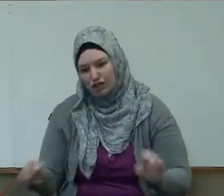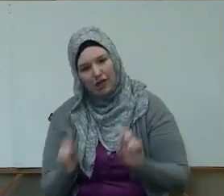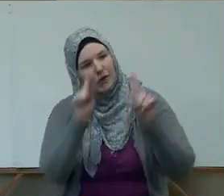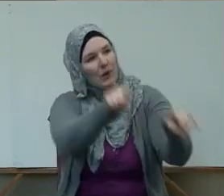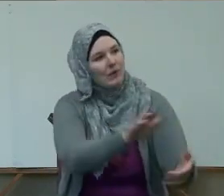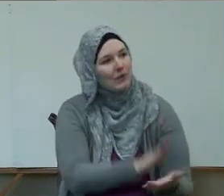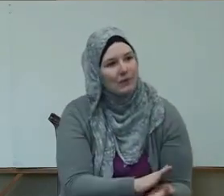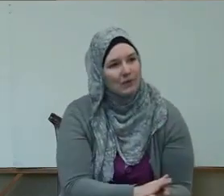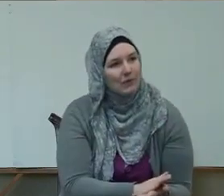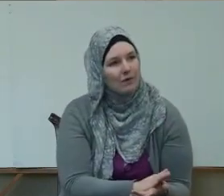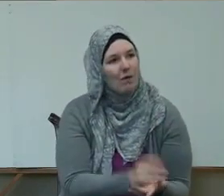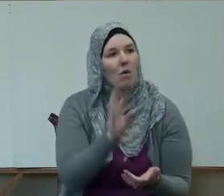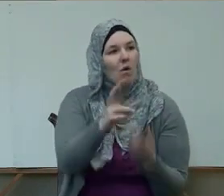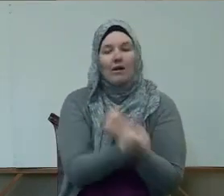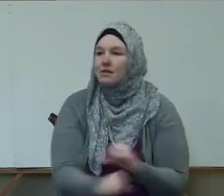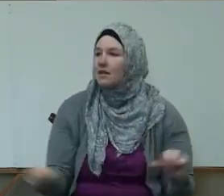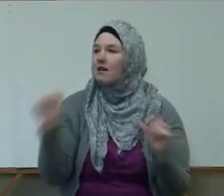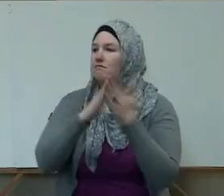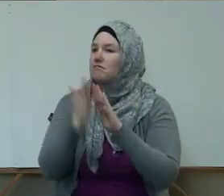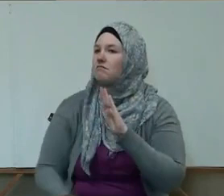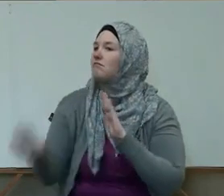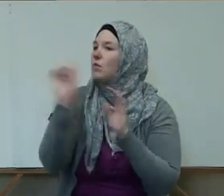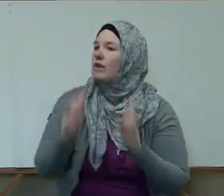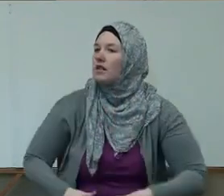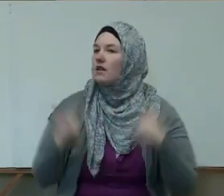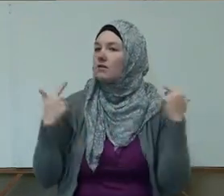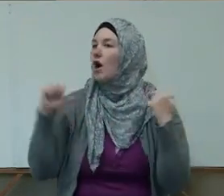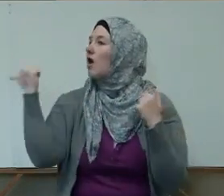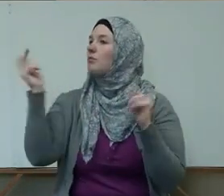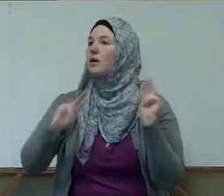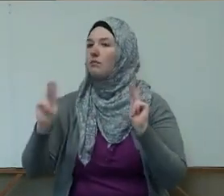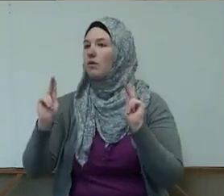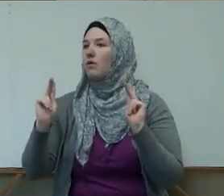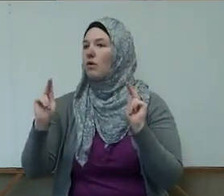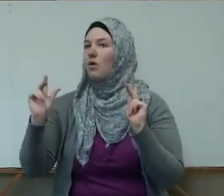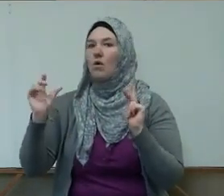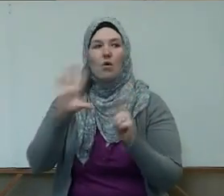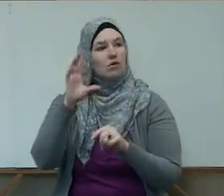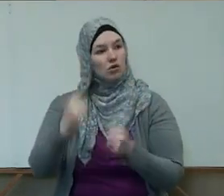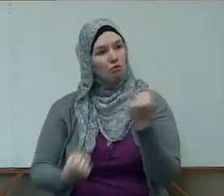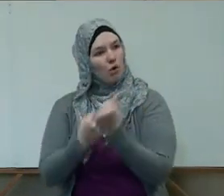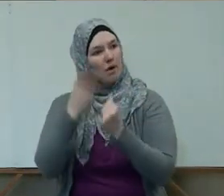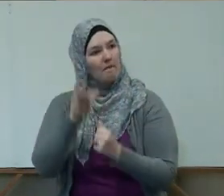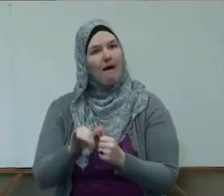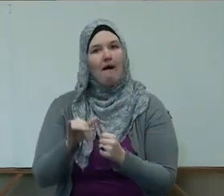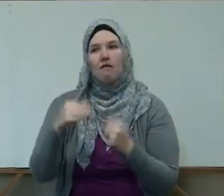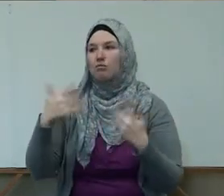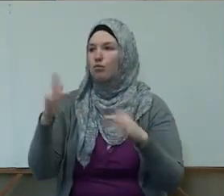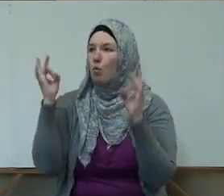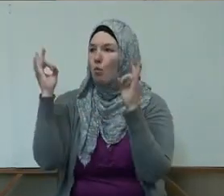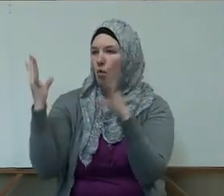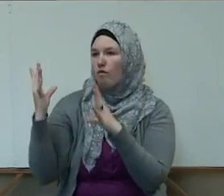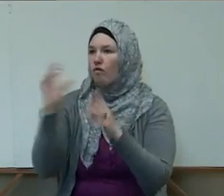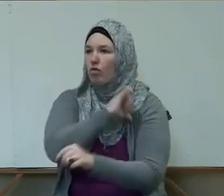safe existence in their neighborhood, so that others would not come supported by the regime or the occupying